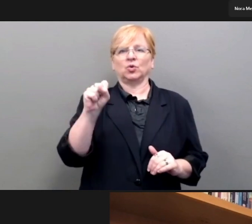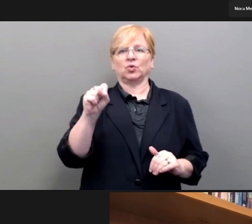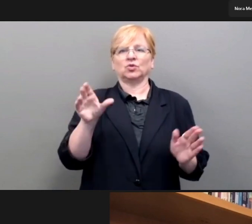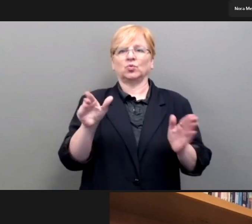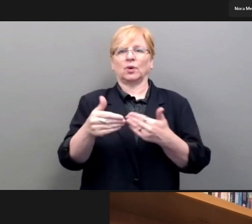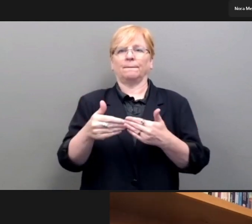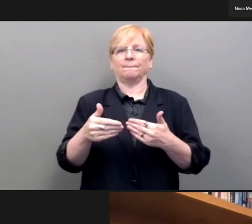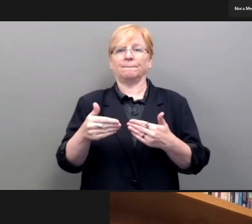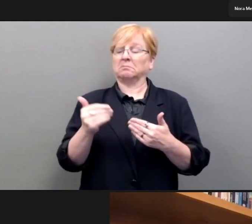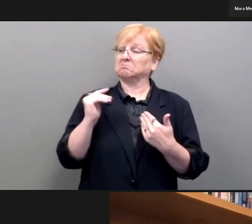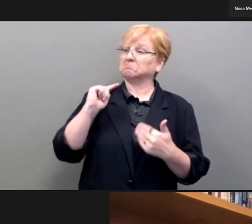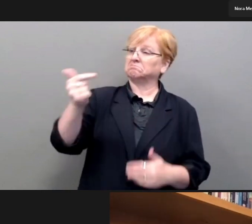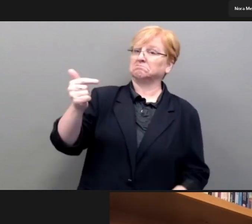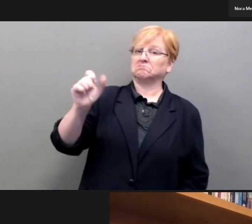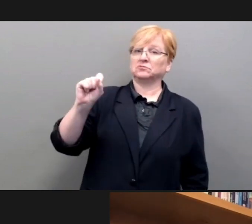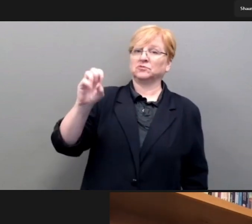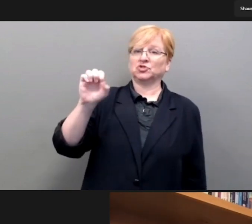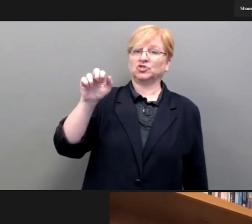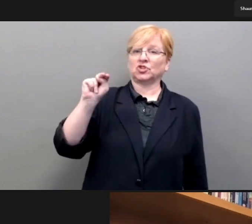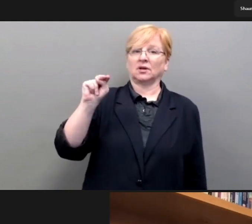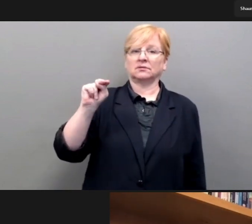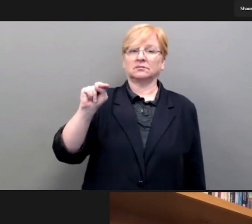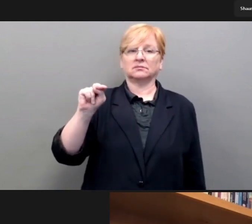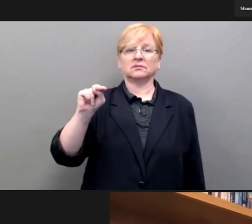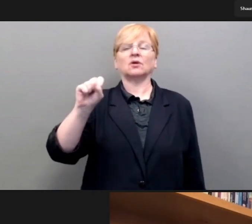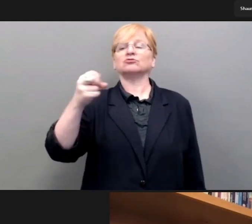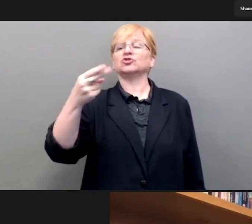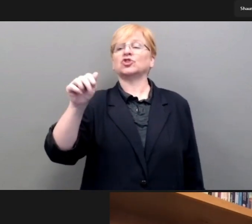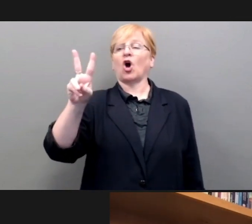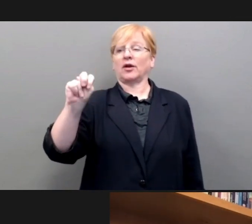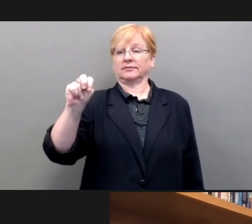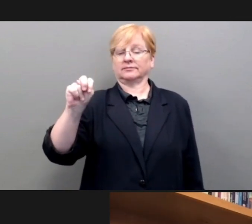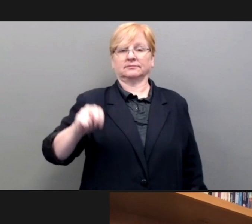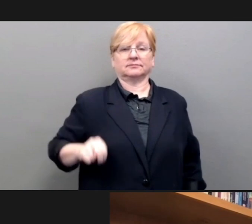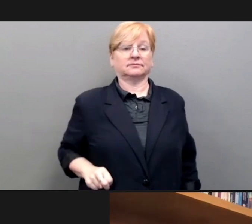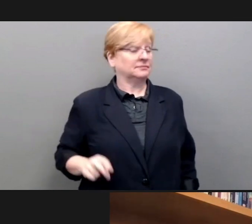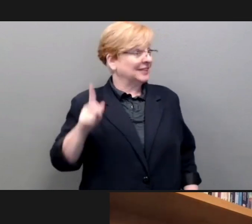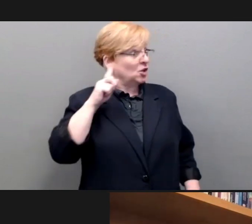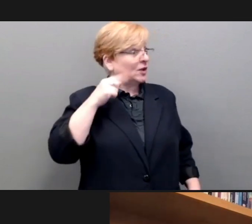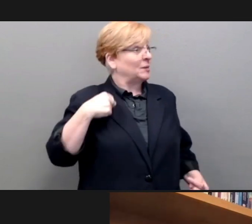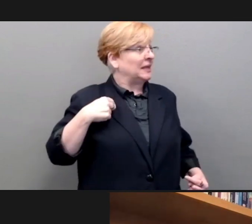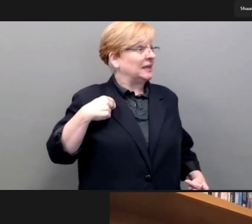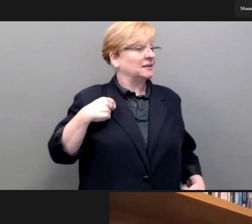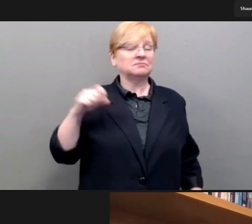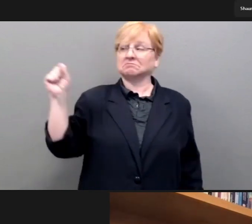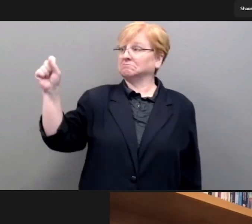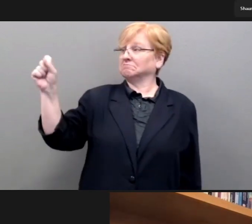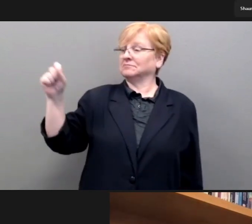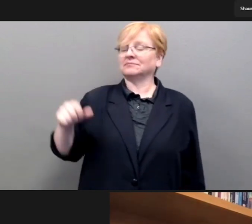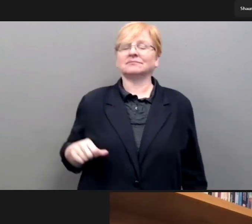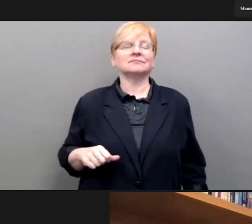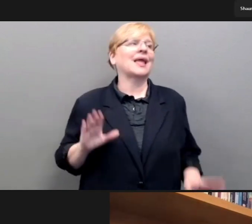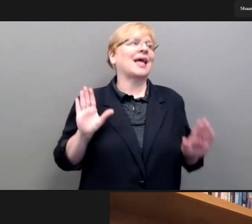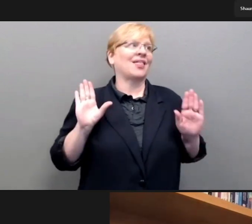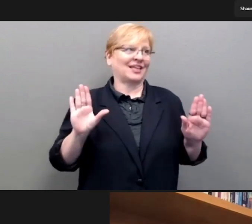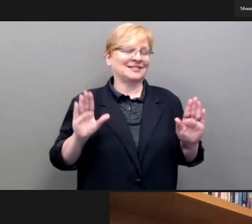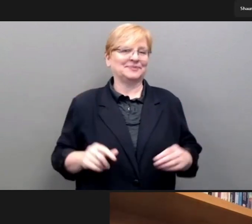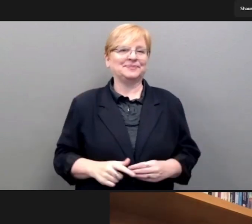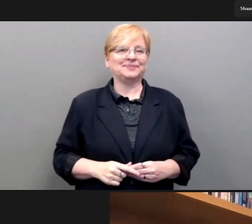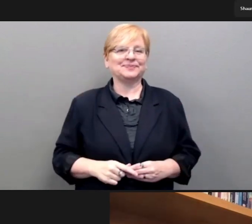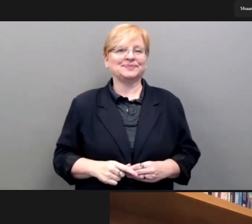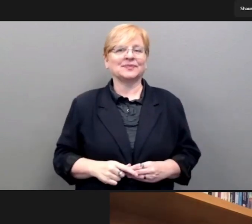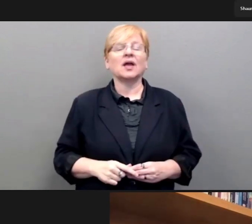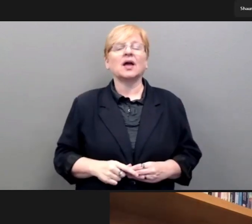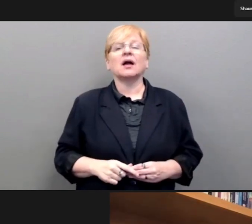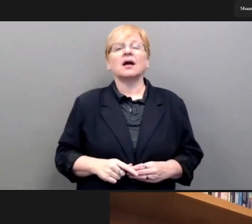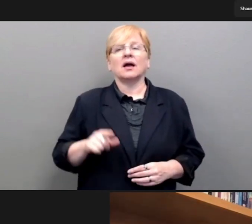Sean, go right ahead. Hello, can everybody hear me? Mhm. Excellent, thank you. So this is actually launching off